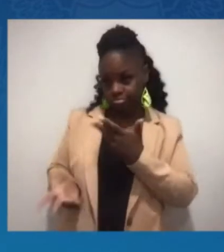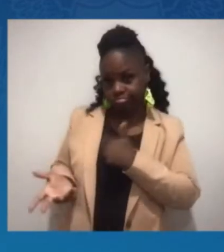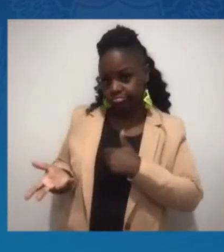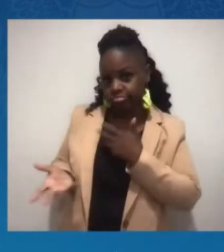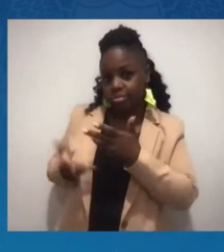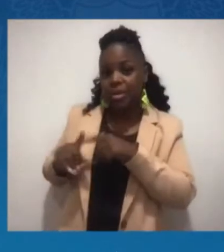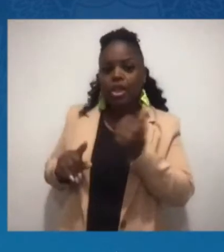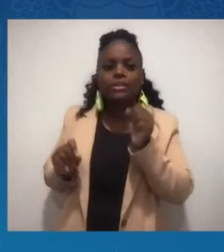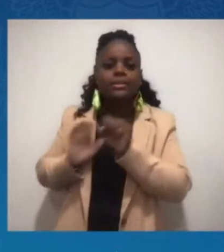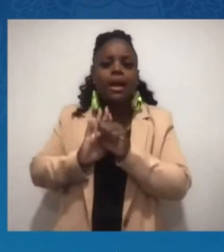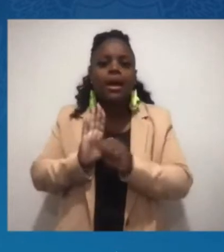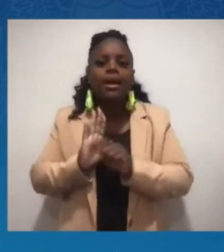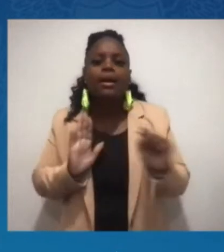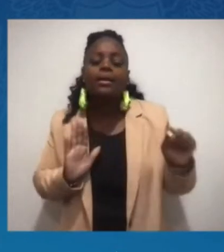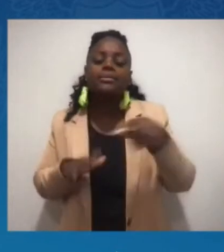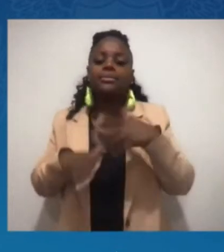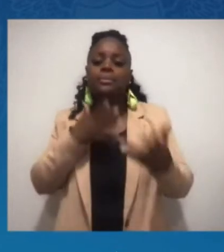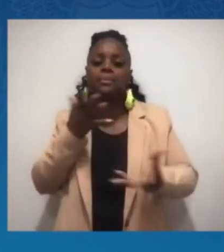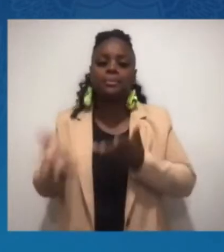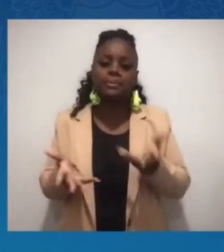yet.